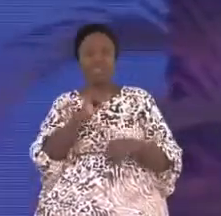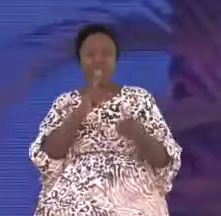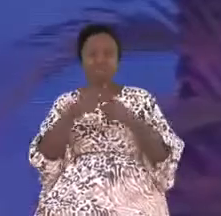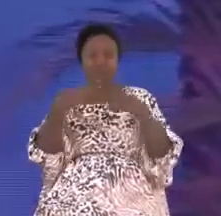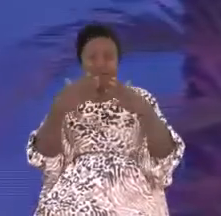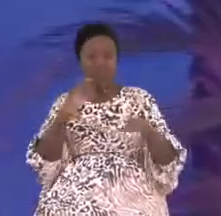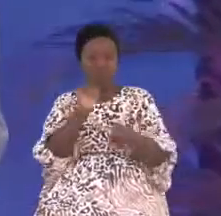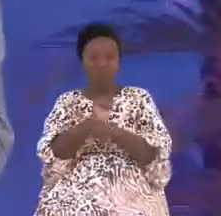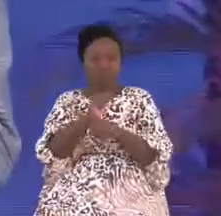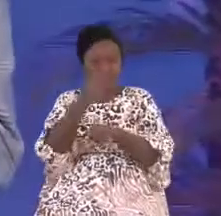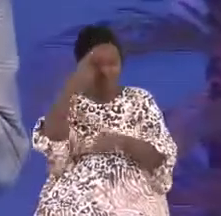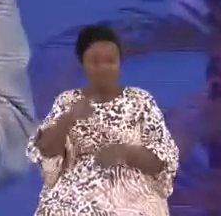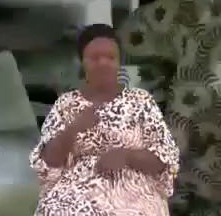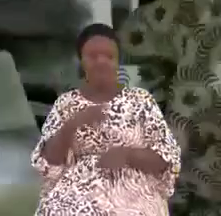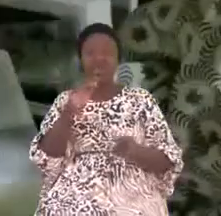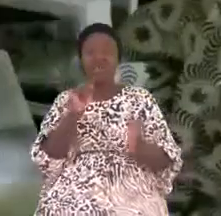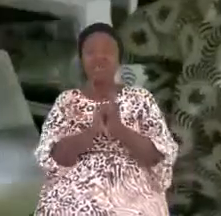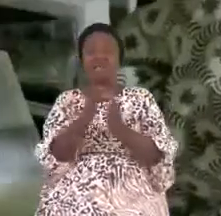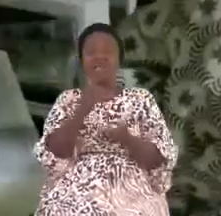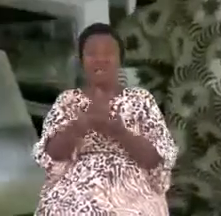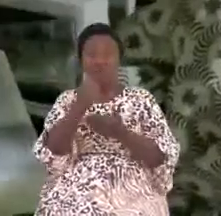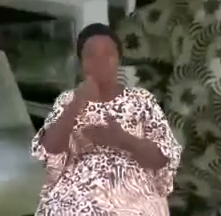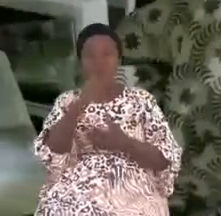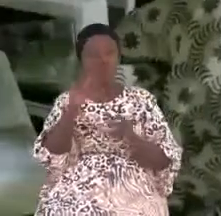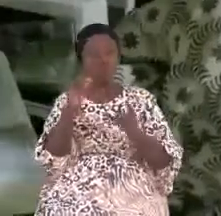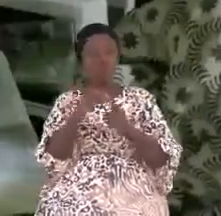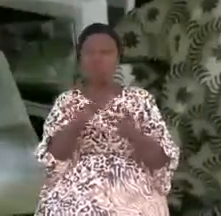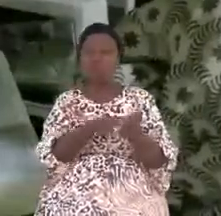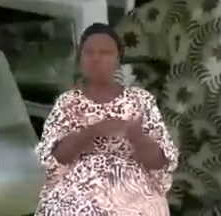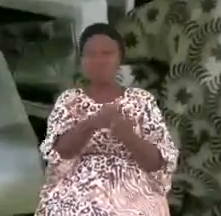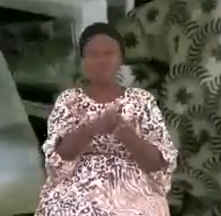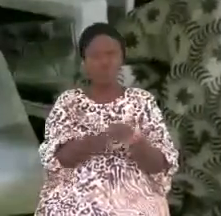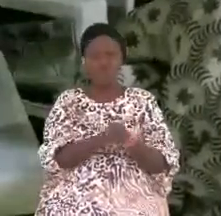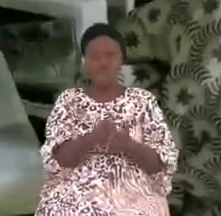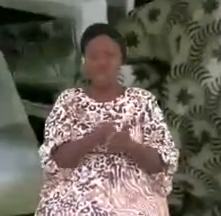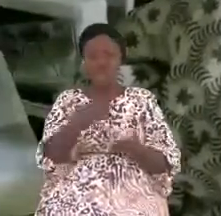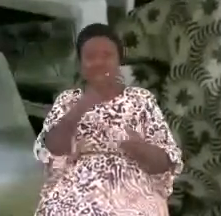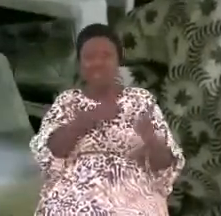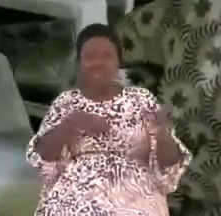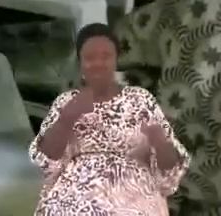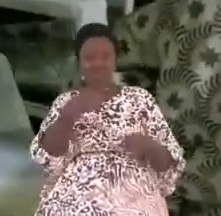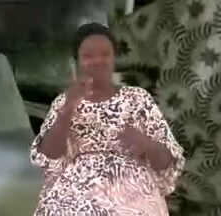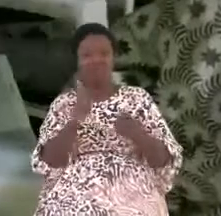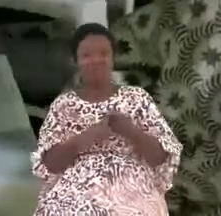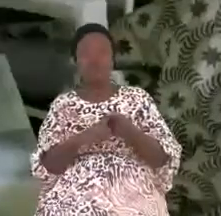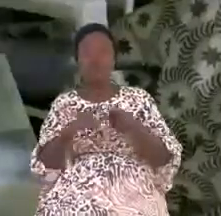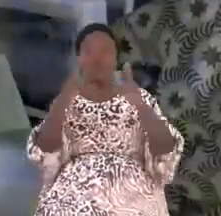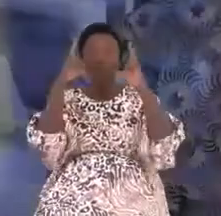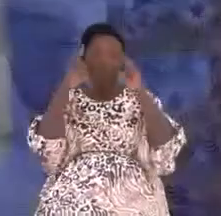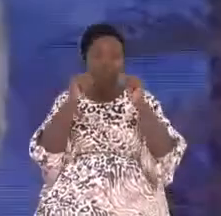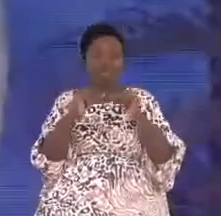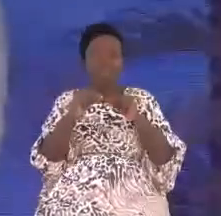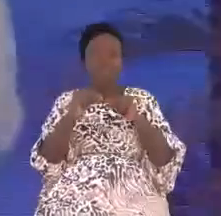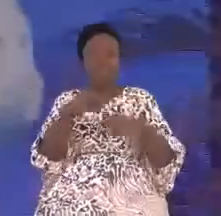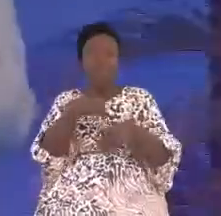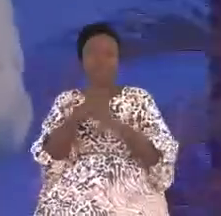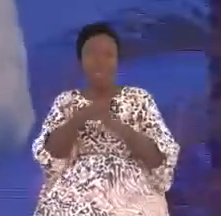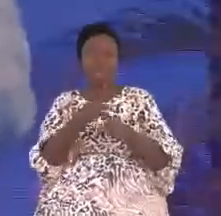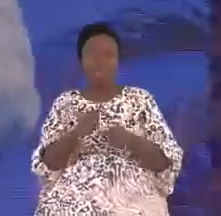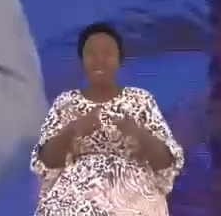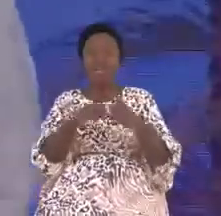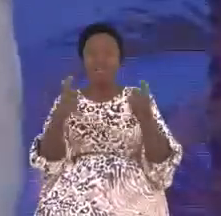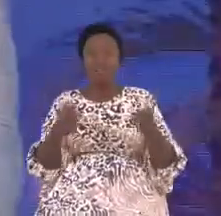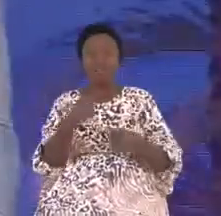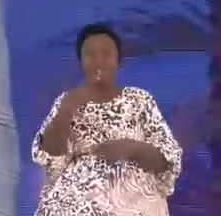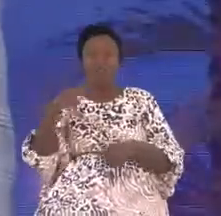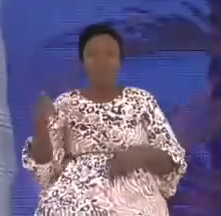that man is too weak and the lord said unto moses make thee fairy serpent and set